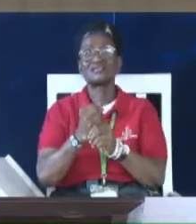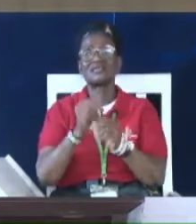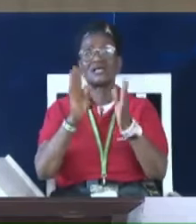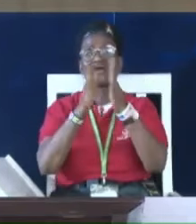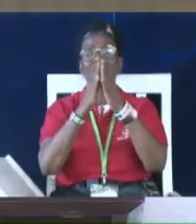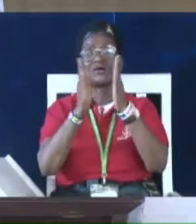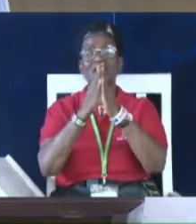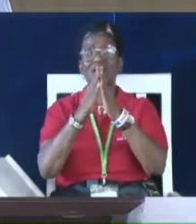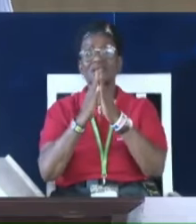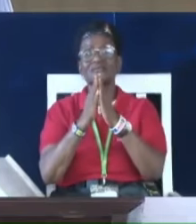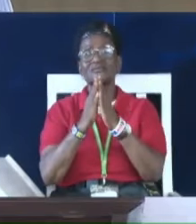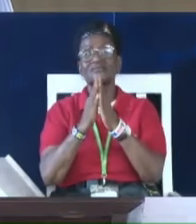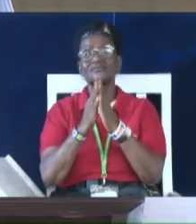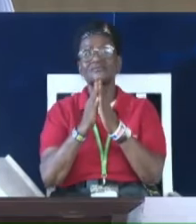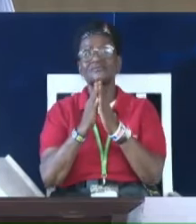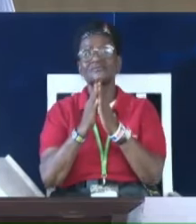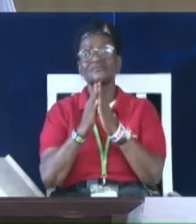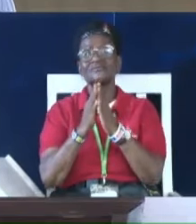Congress,